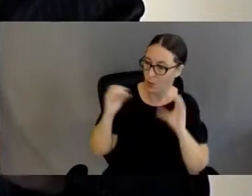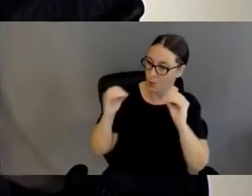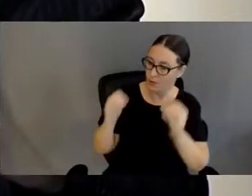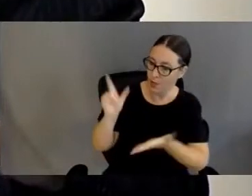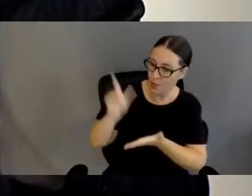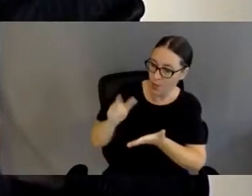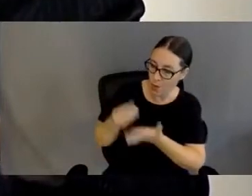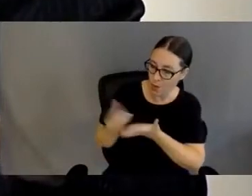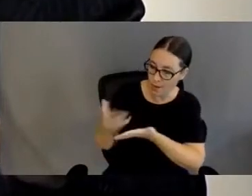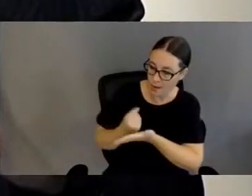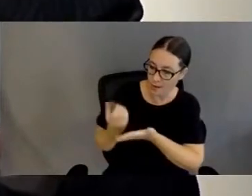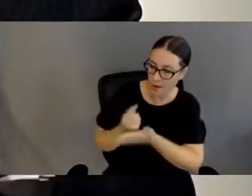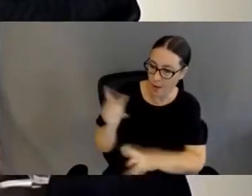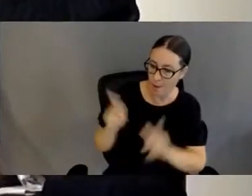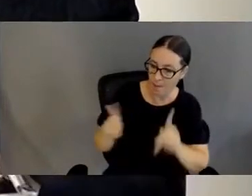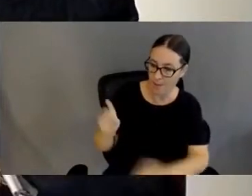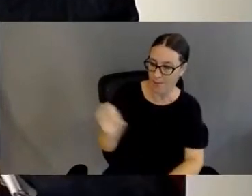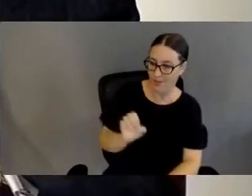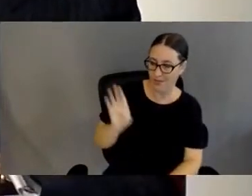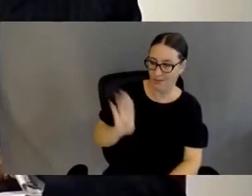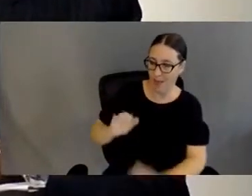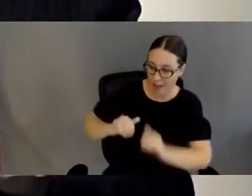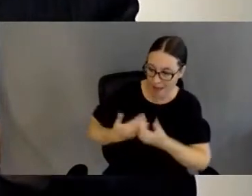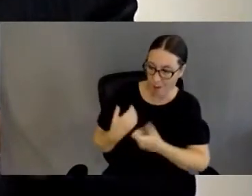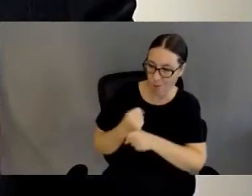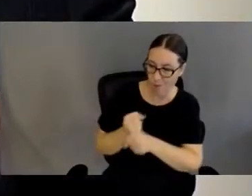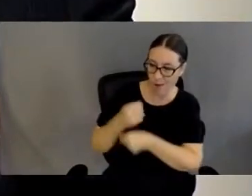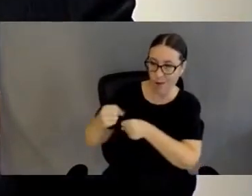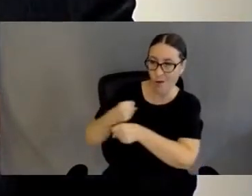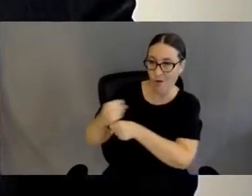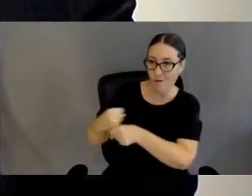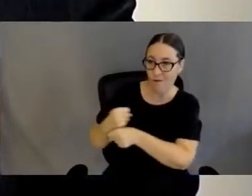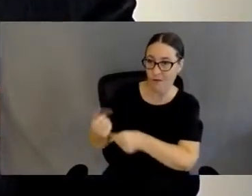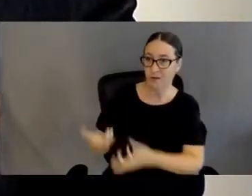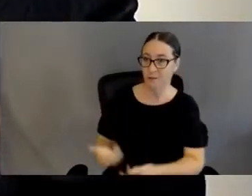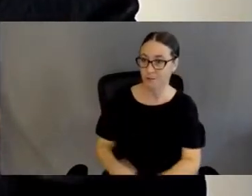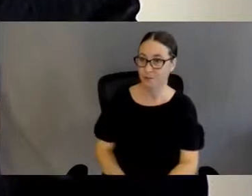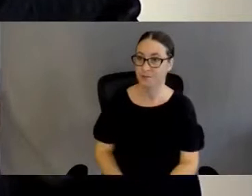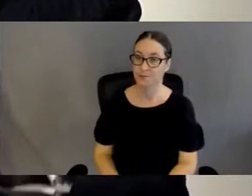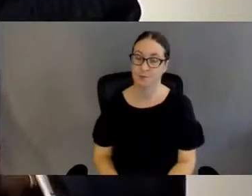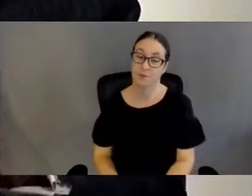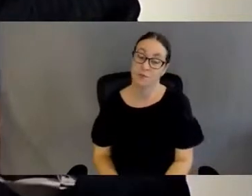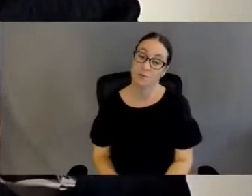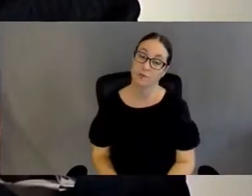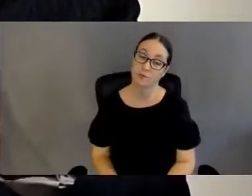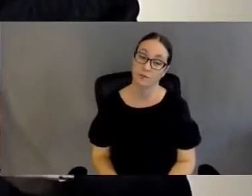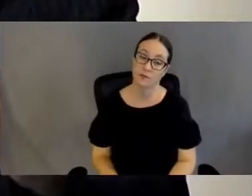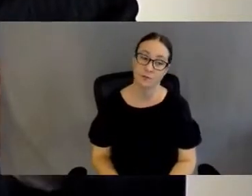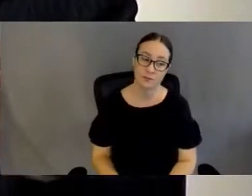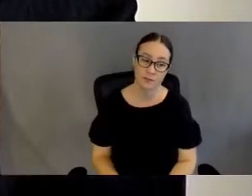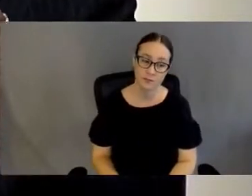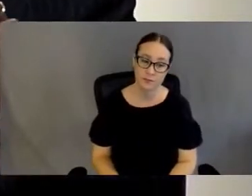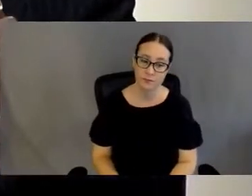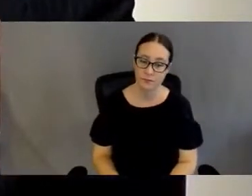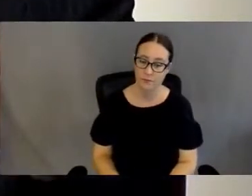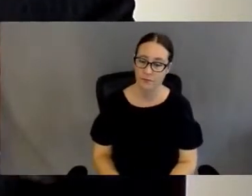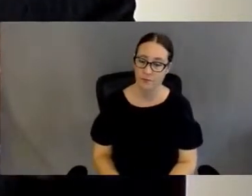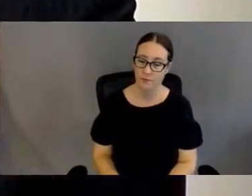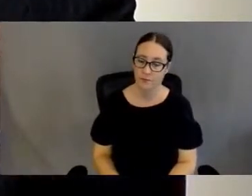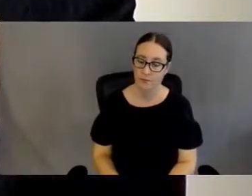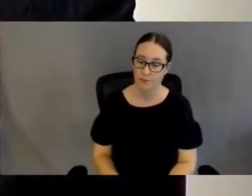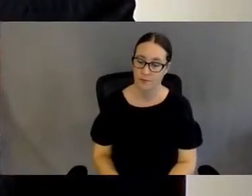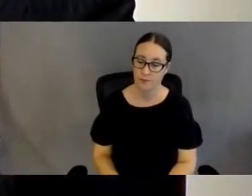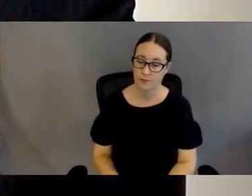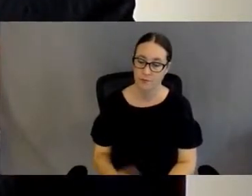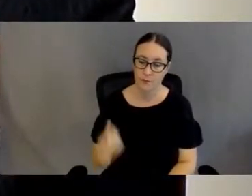in East Baltimore how to make coffee. And so we have to think broader than just